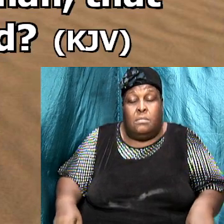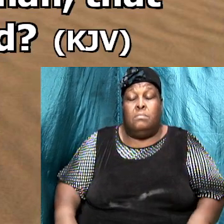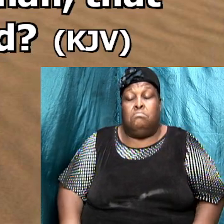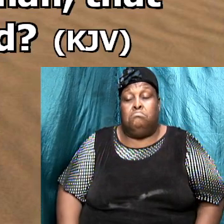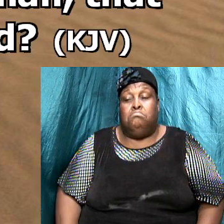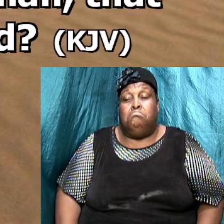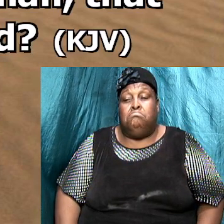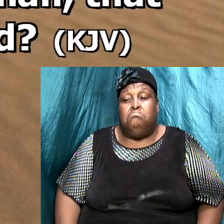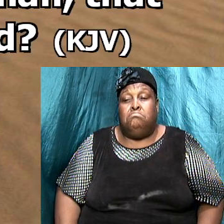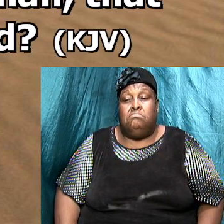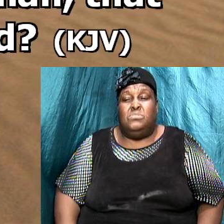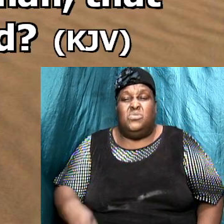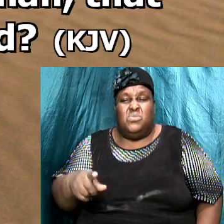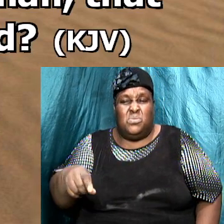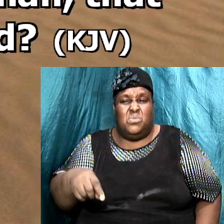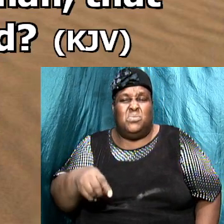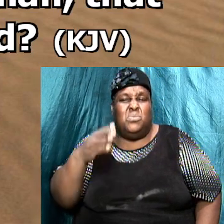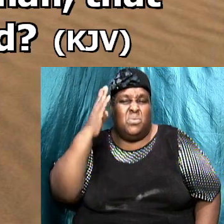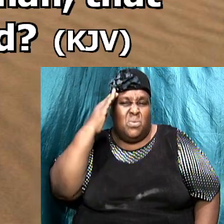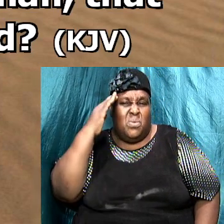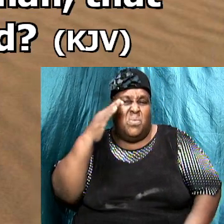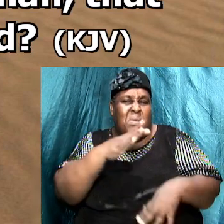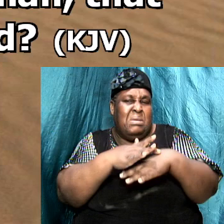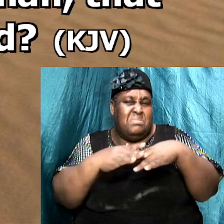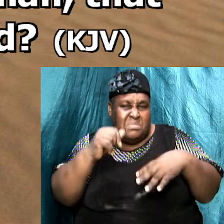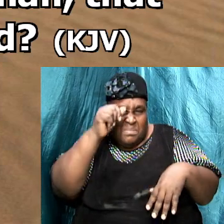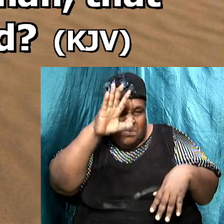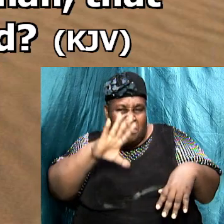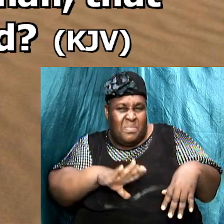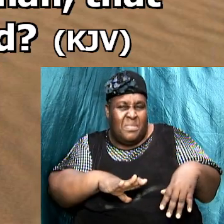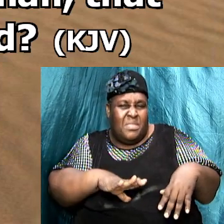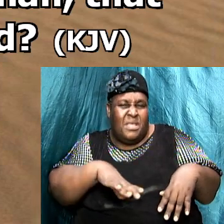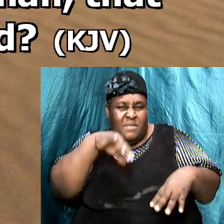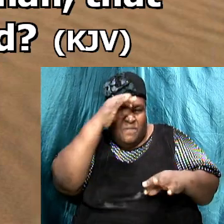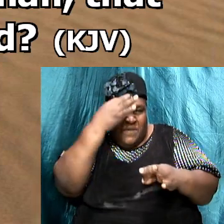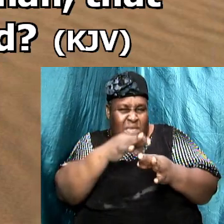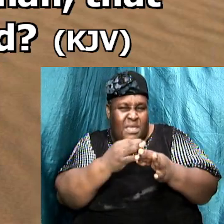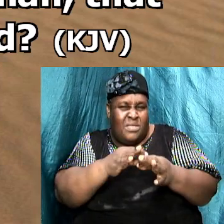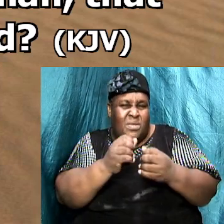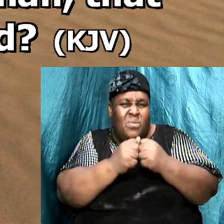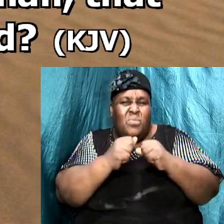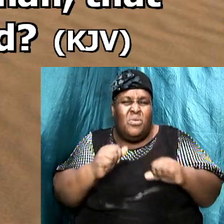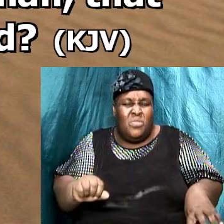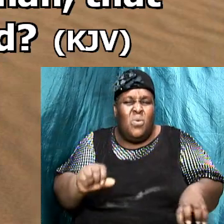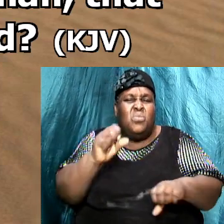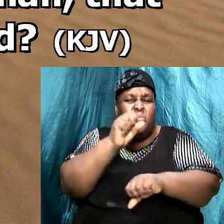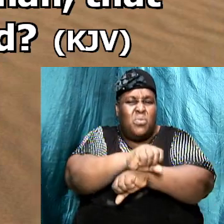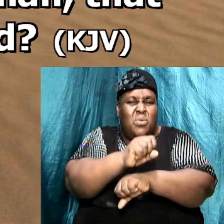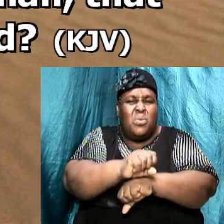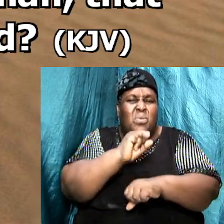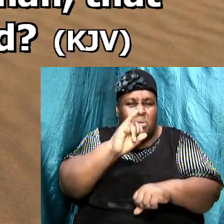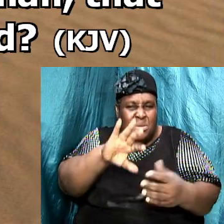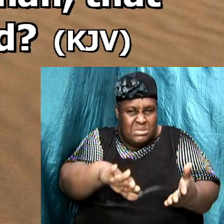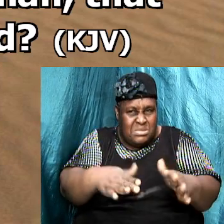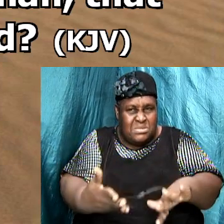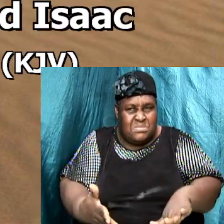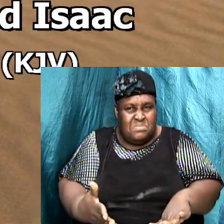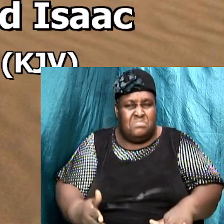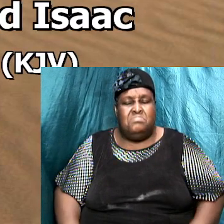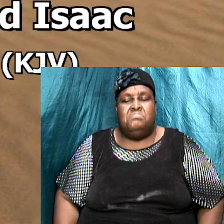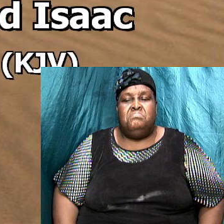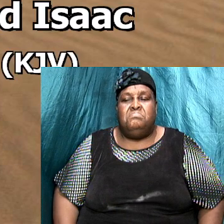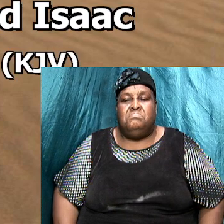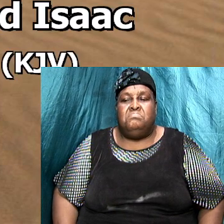But will thou know, O vain man, that faith without works is dead?